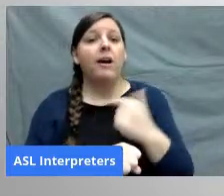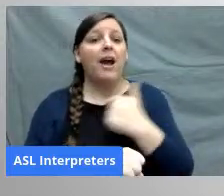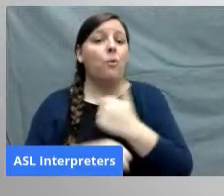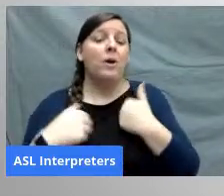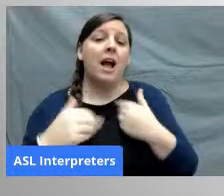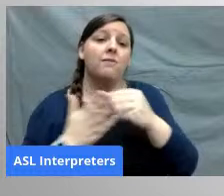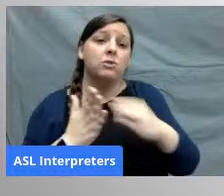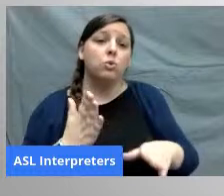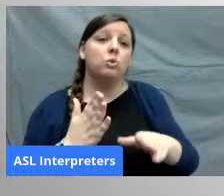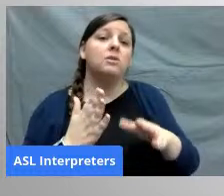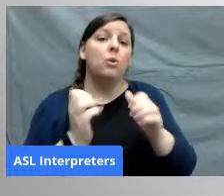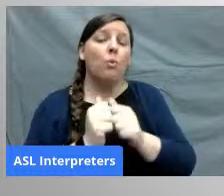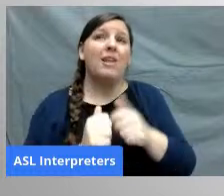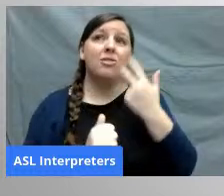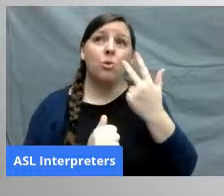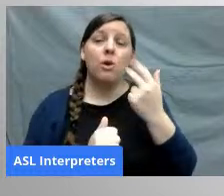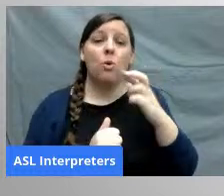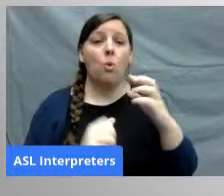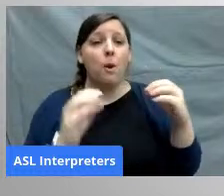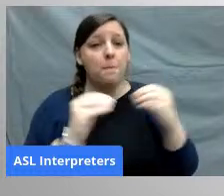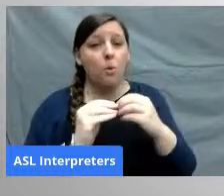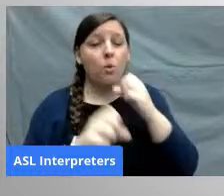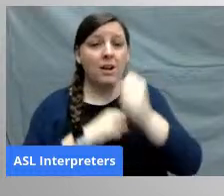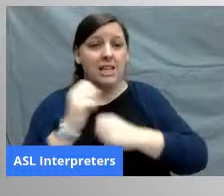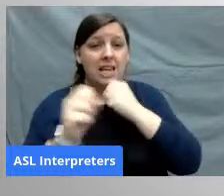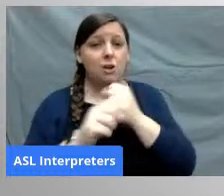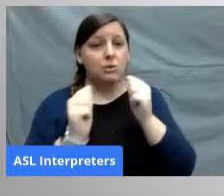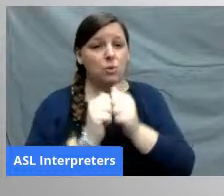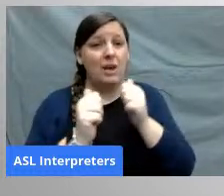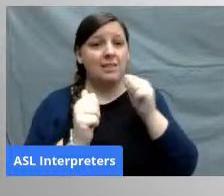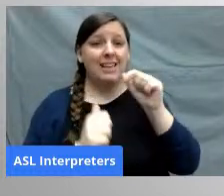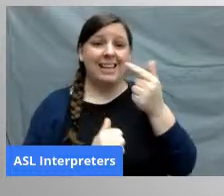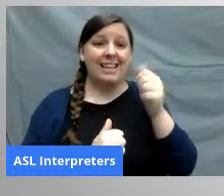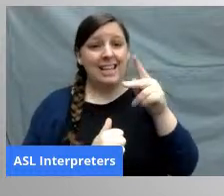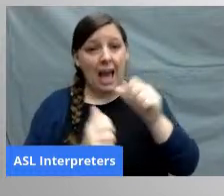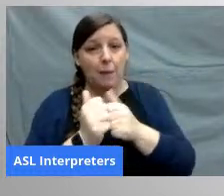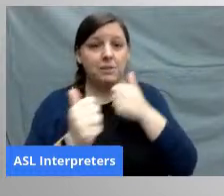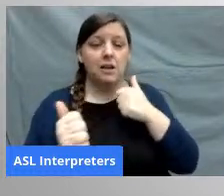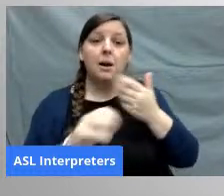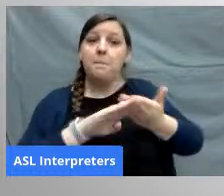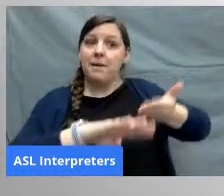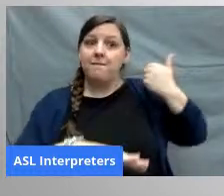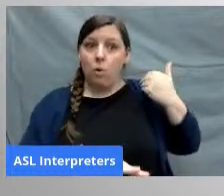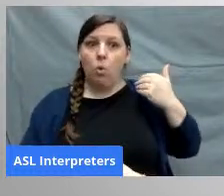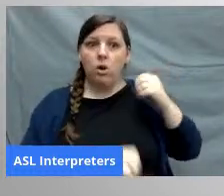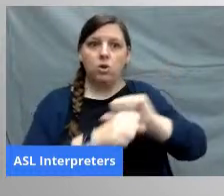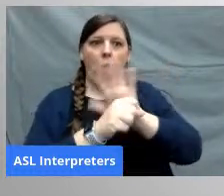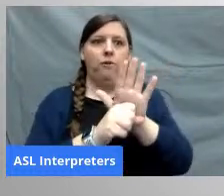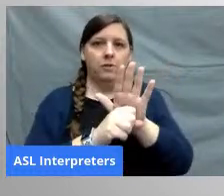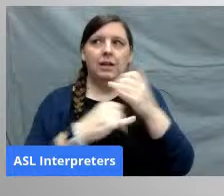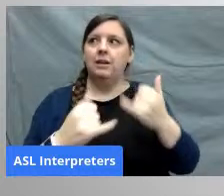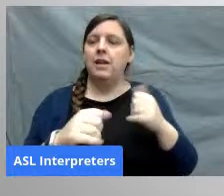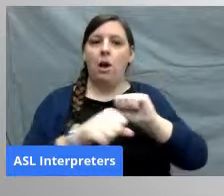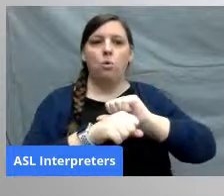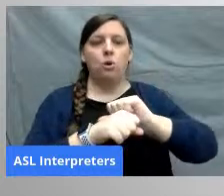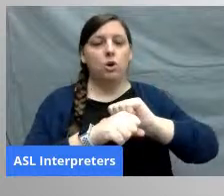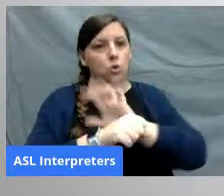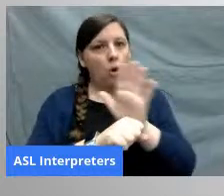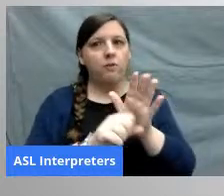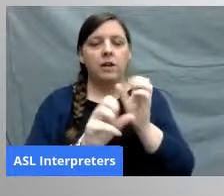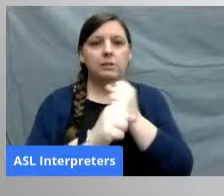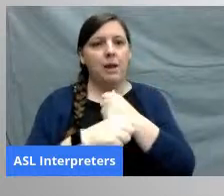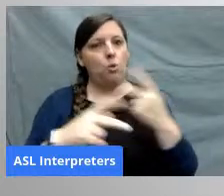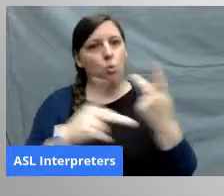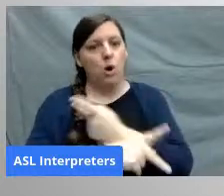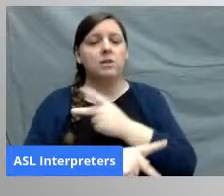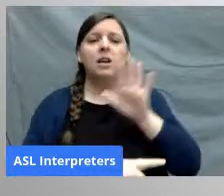of instructional gaps before COVID. And so COVID has just exacerbated that. So your comment is